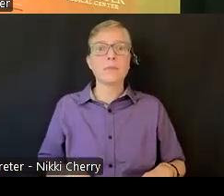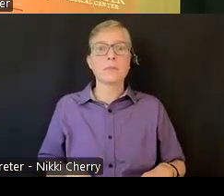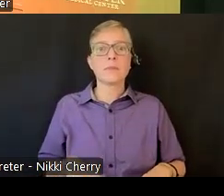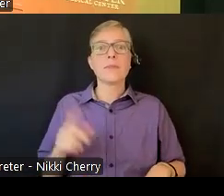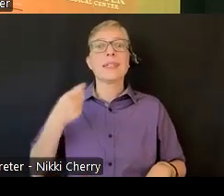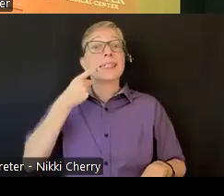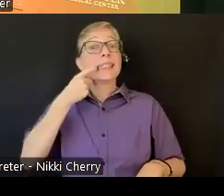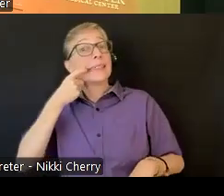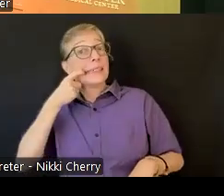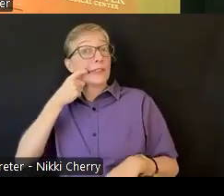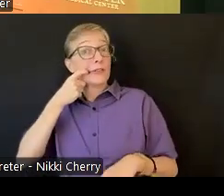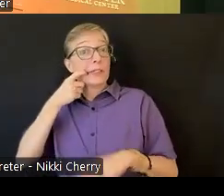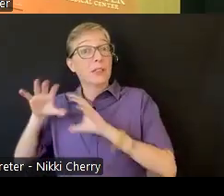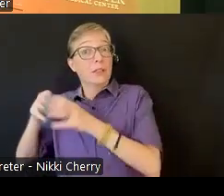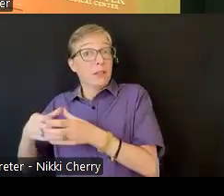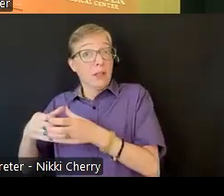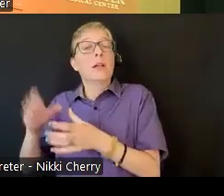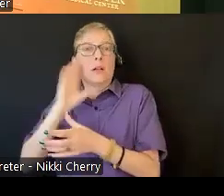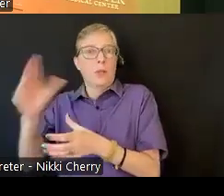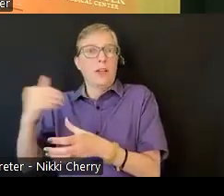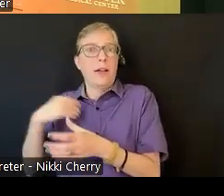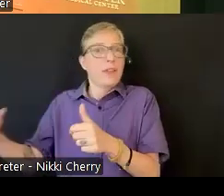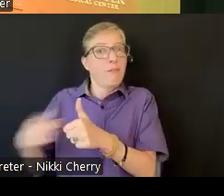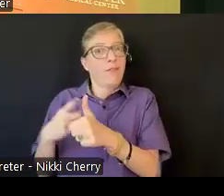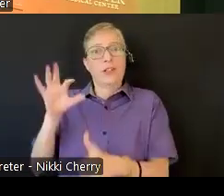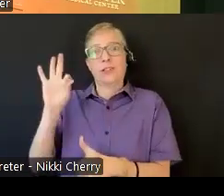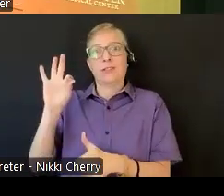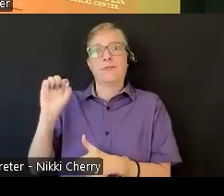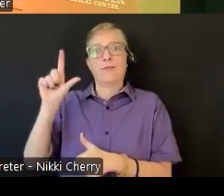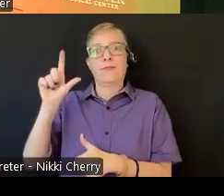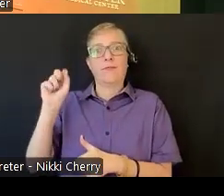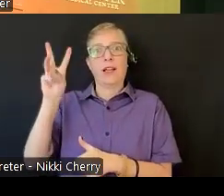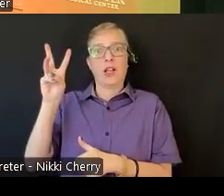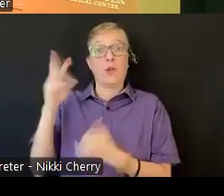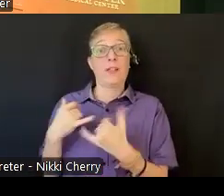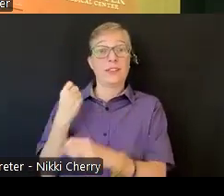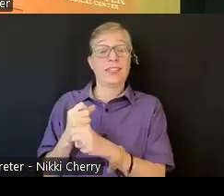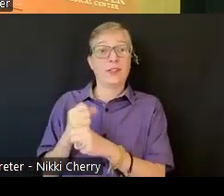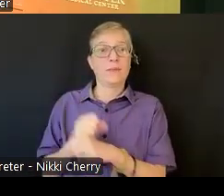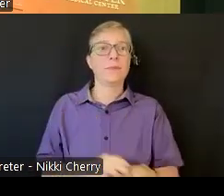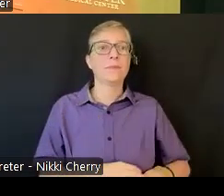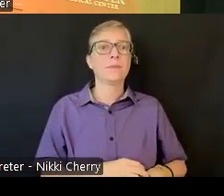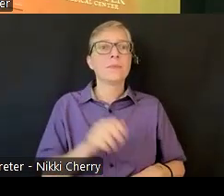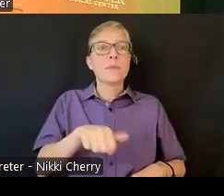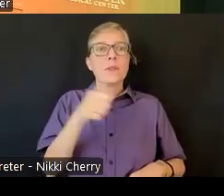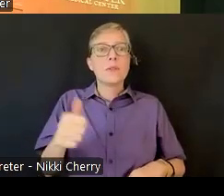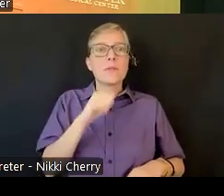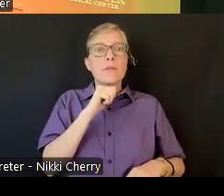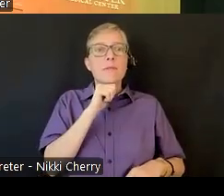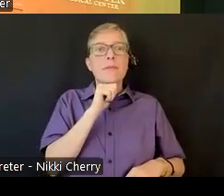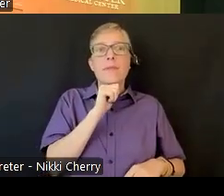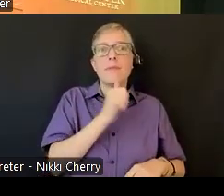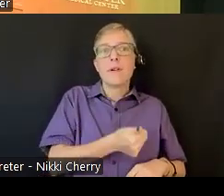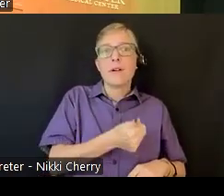this year as well, and other non-GME programs, pre and postdoc psychology